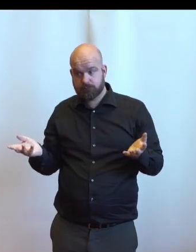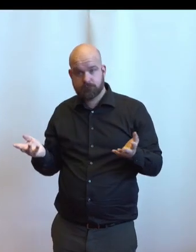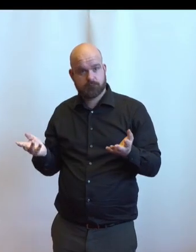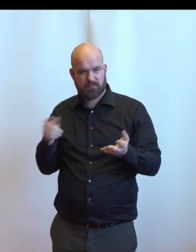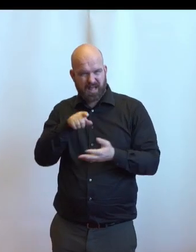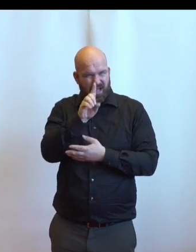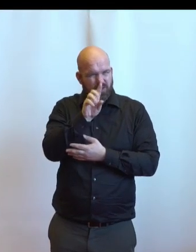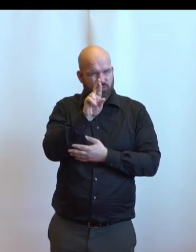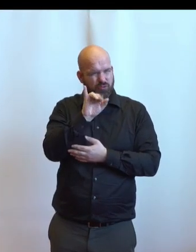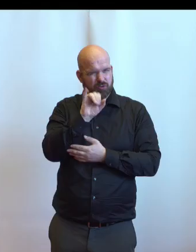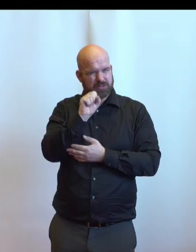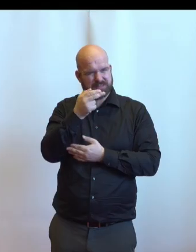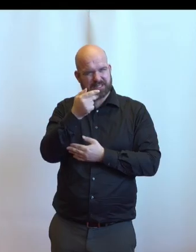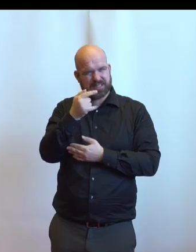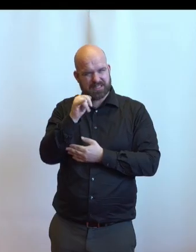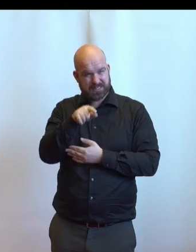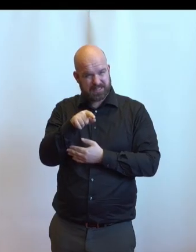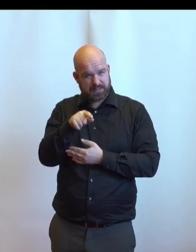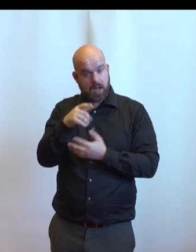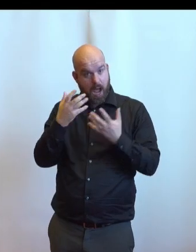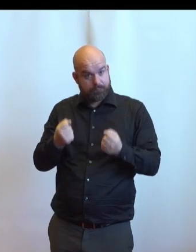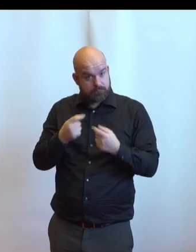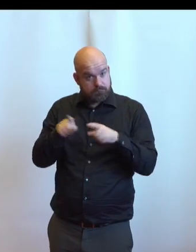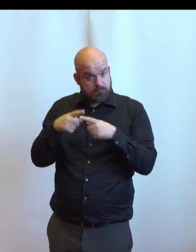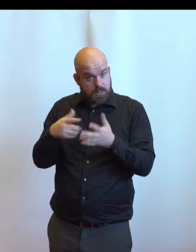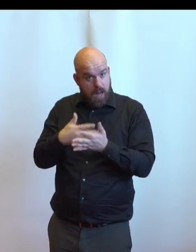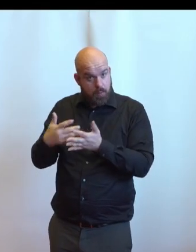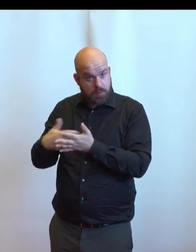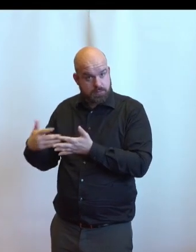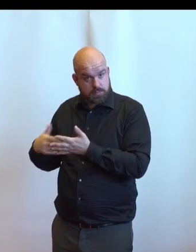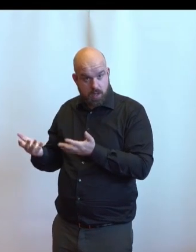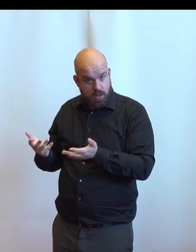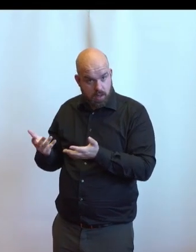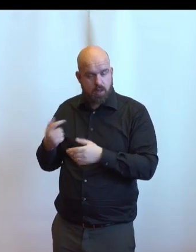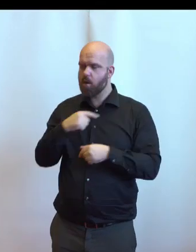Okay. Are you planning on?